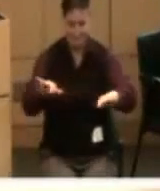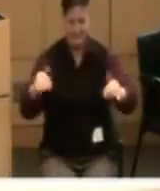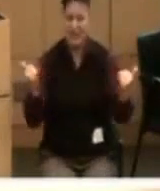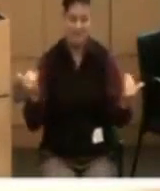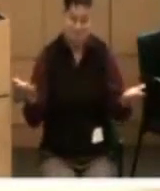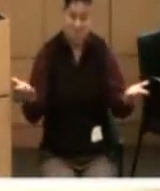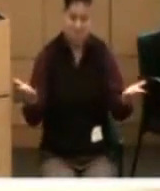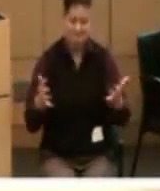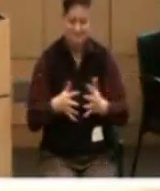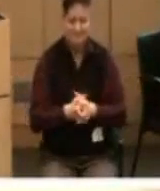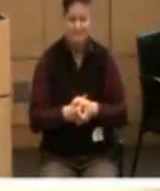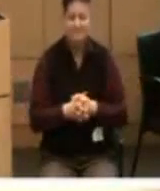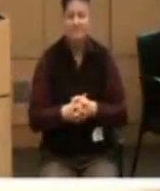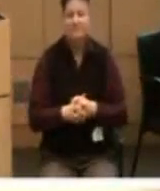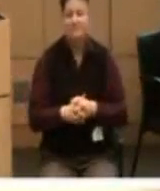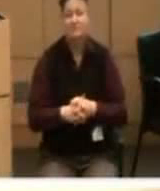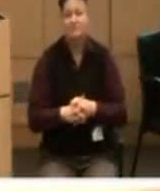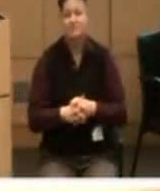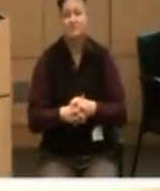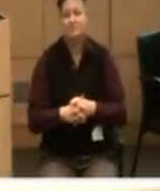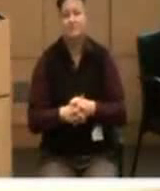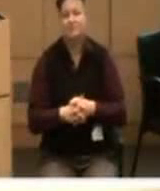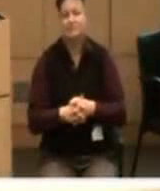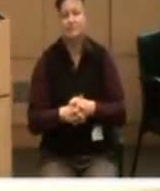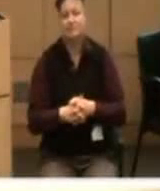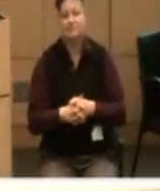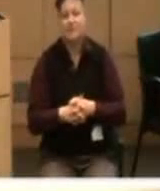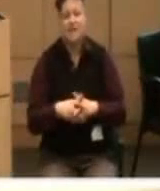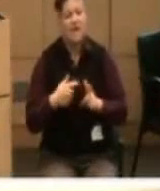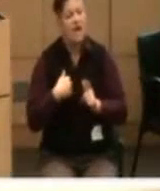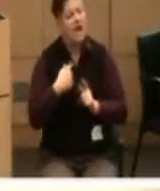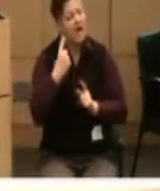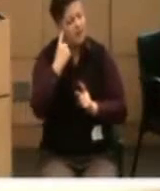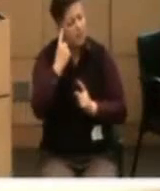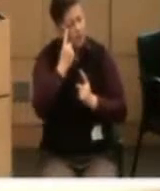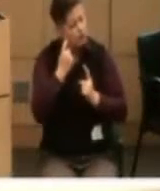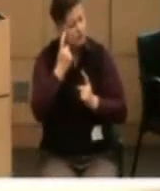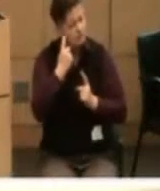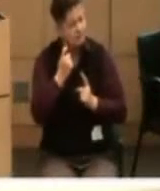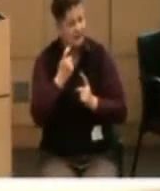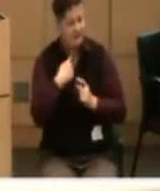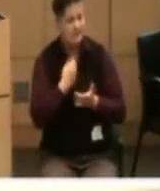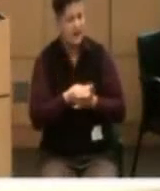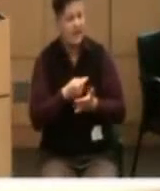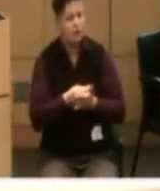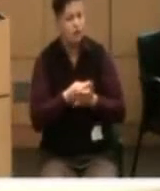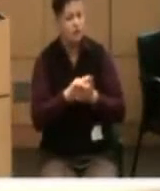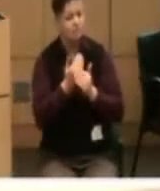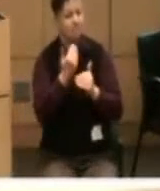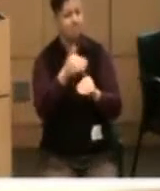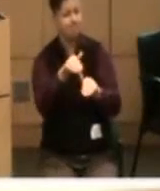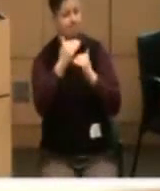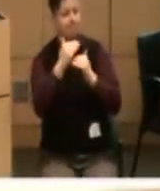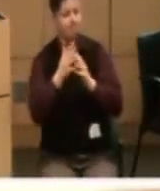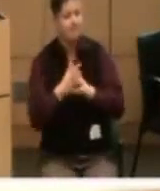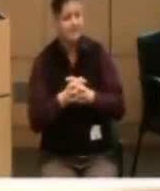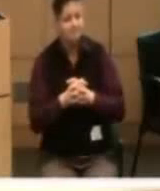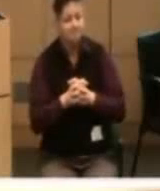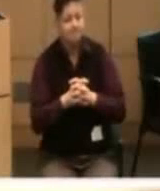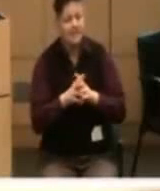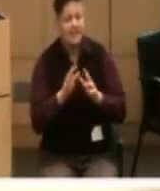but I mm-hmm. hate to say it though, I bet part of it is financial, and mm-hmm. you know, if the